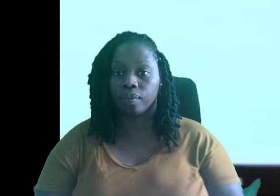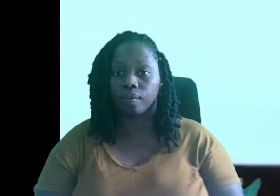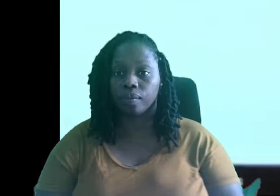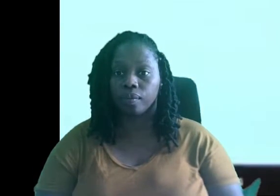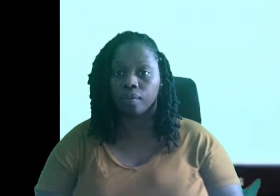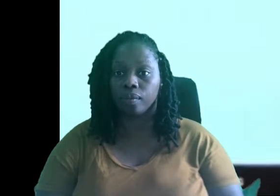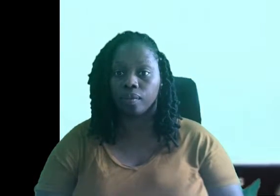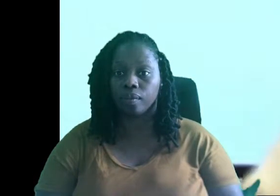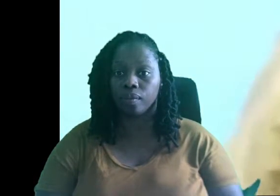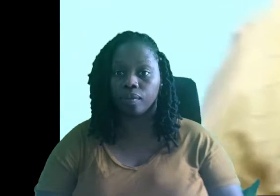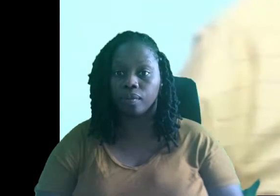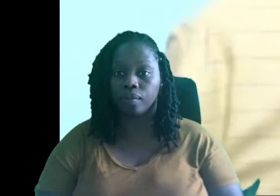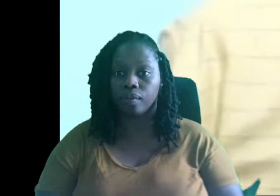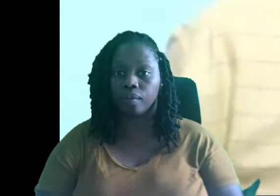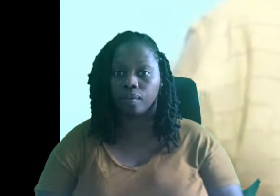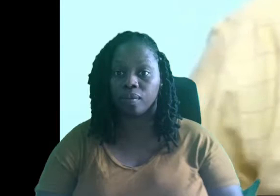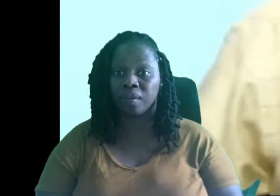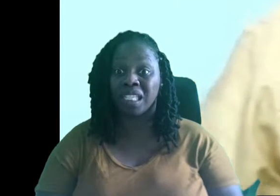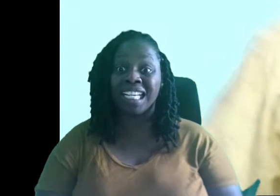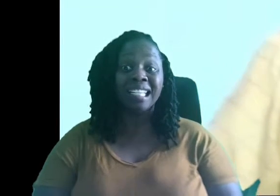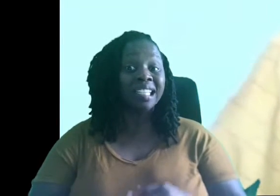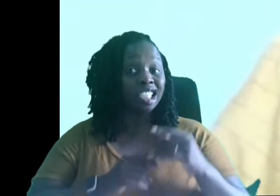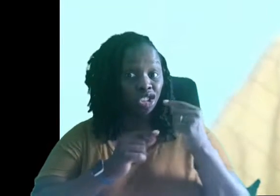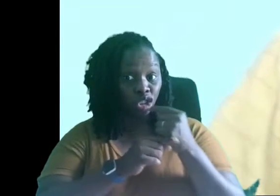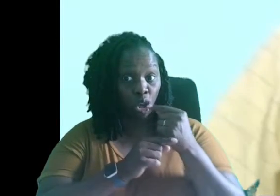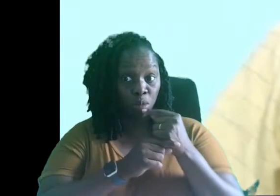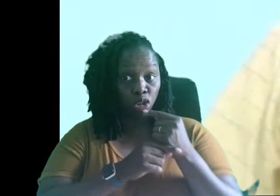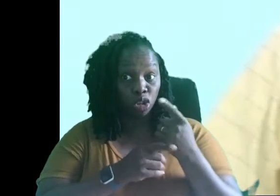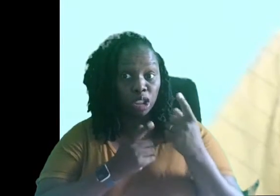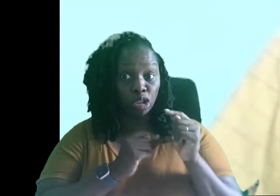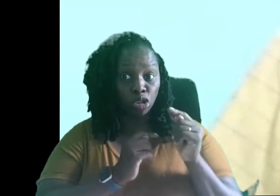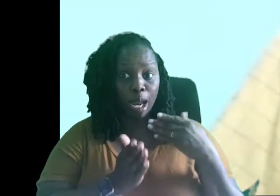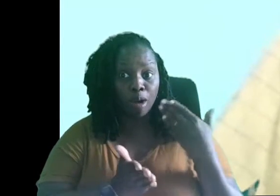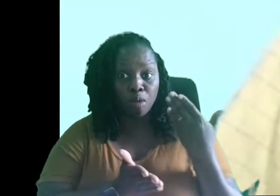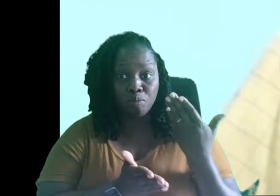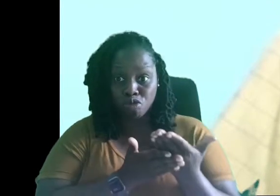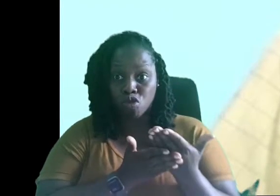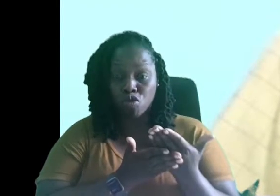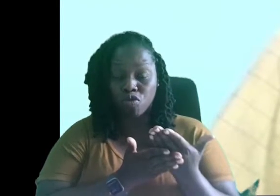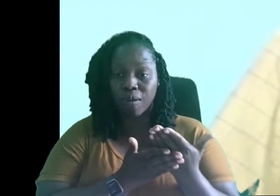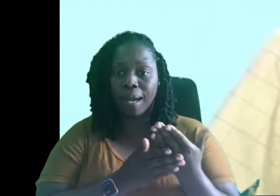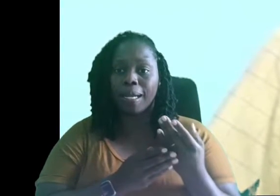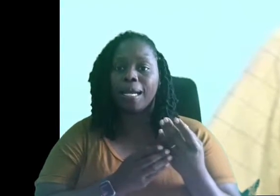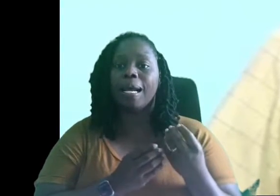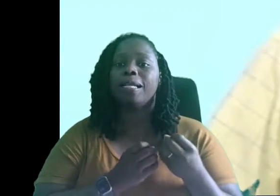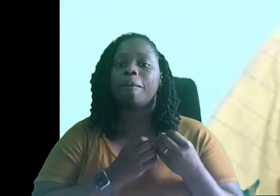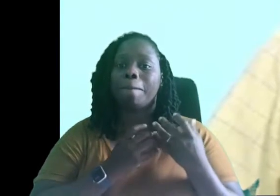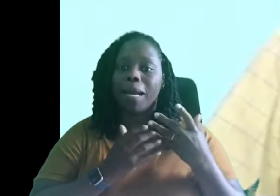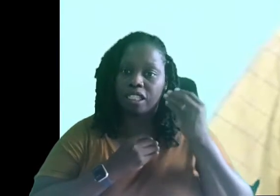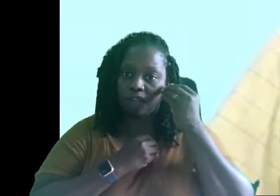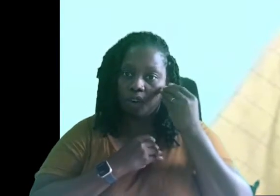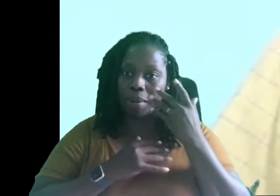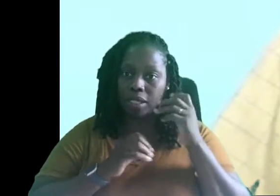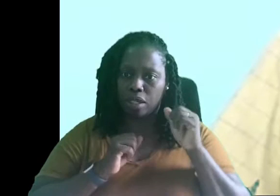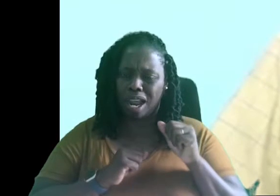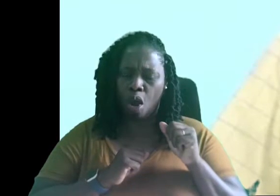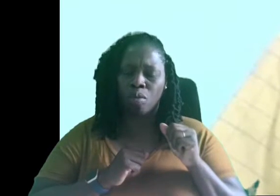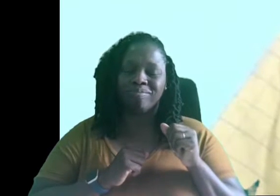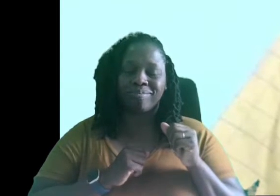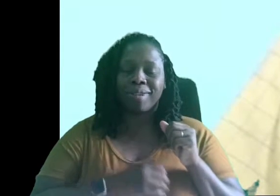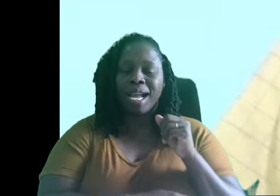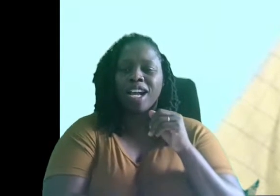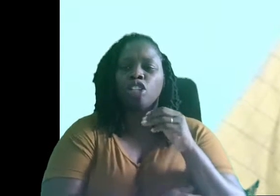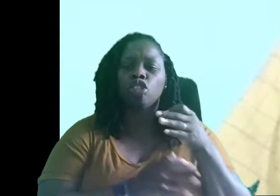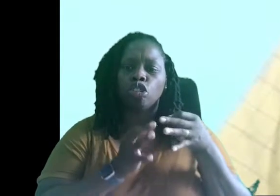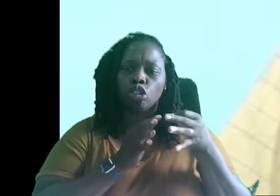in geometry, we try to prove as much as we can. You'll get more familiar with